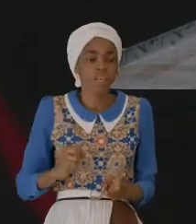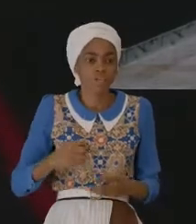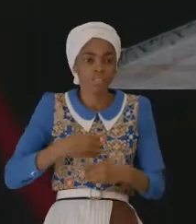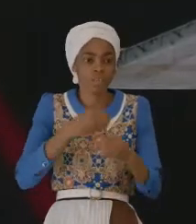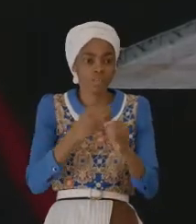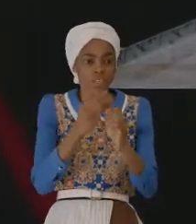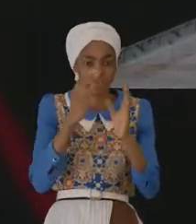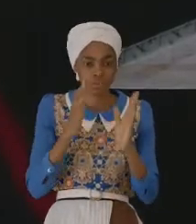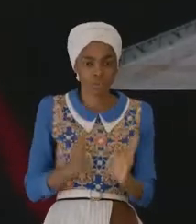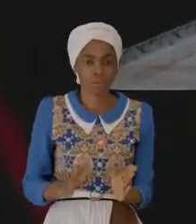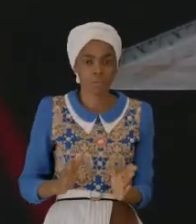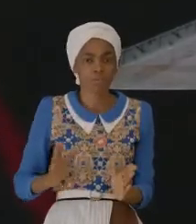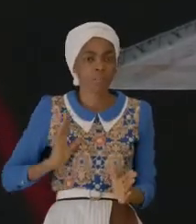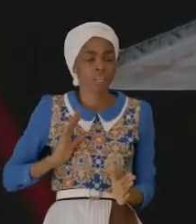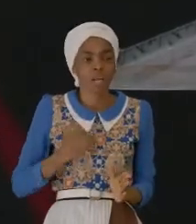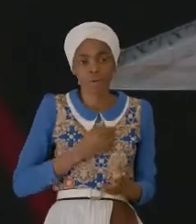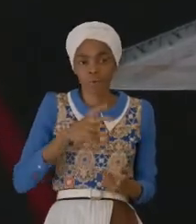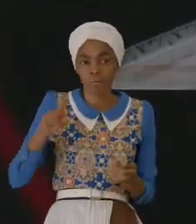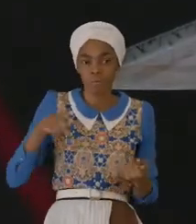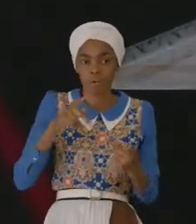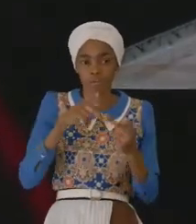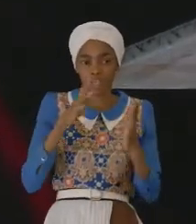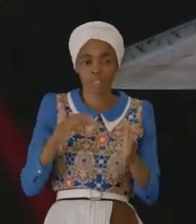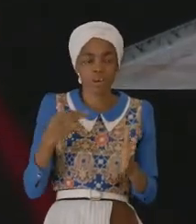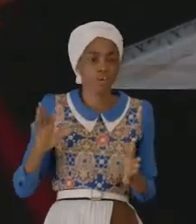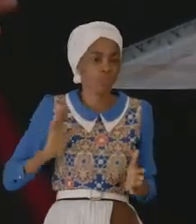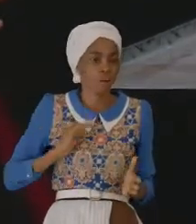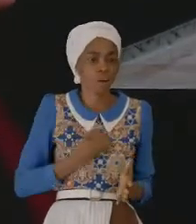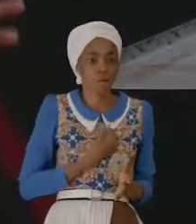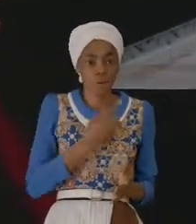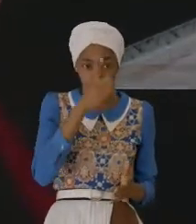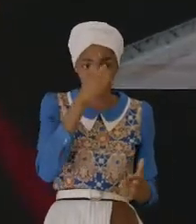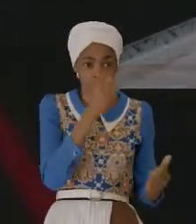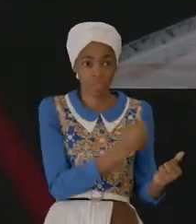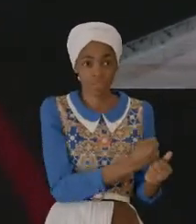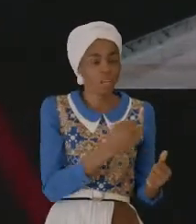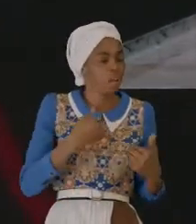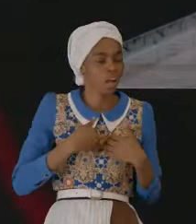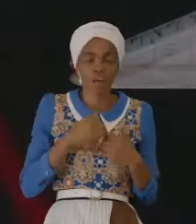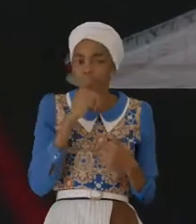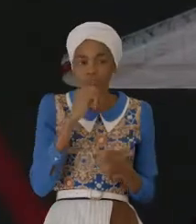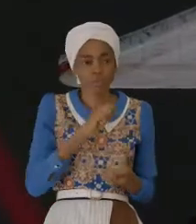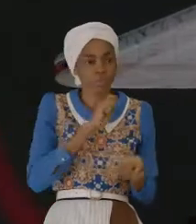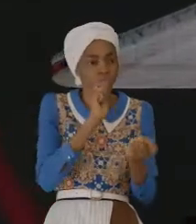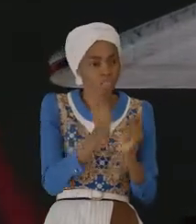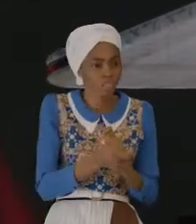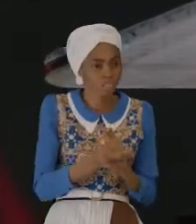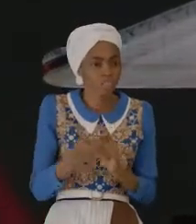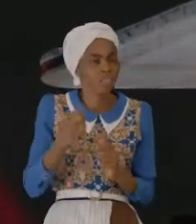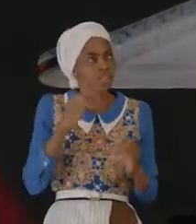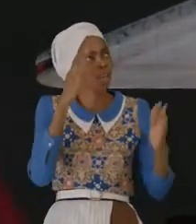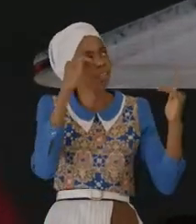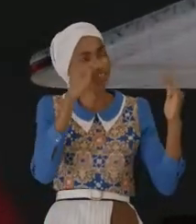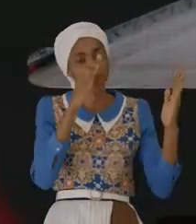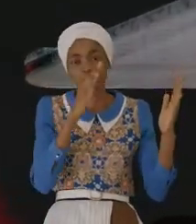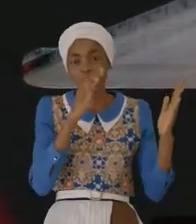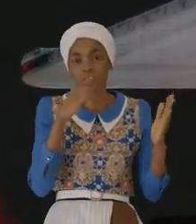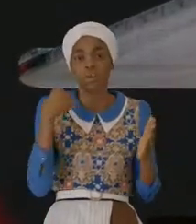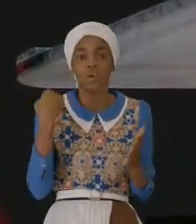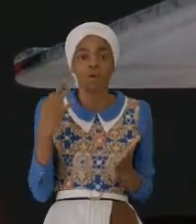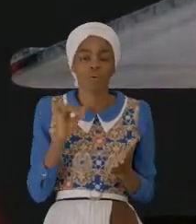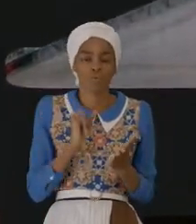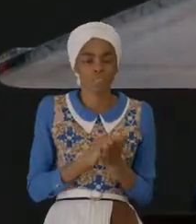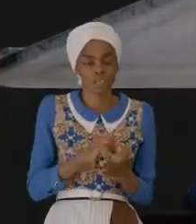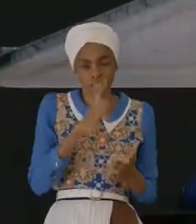material the Perfecter of her face has no change the expectation of that